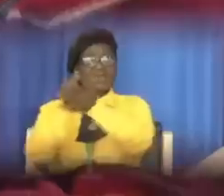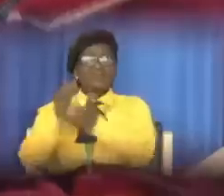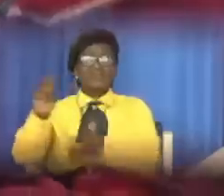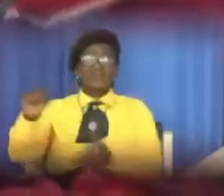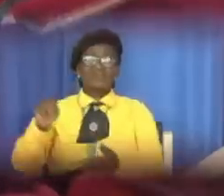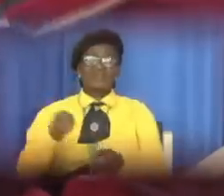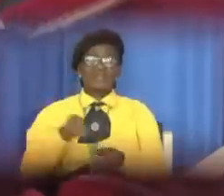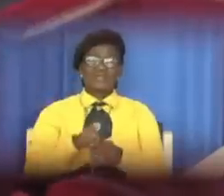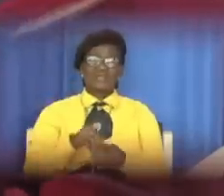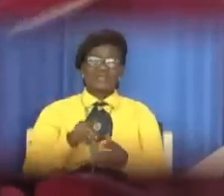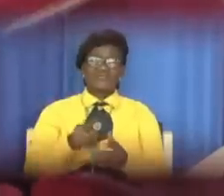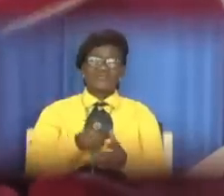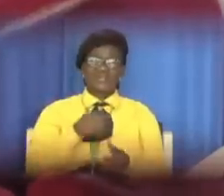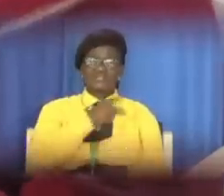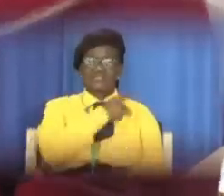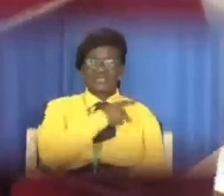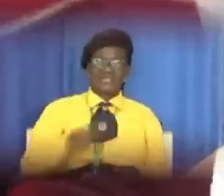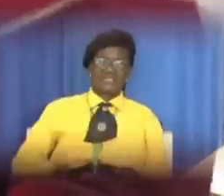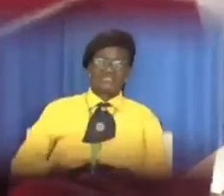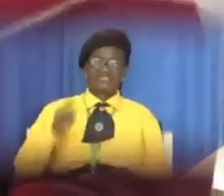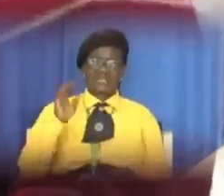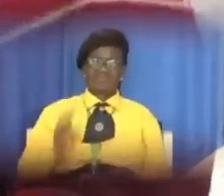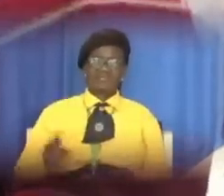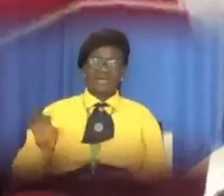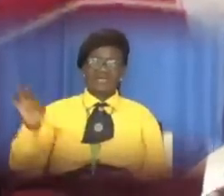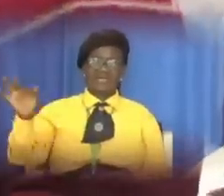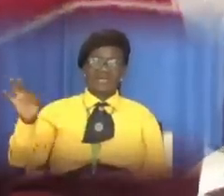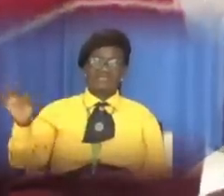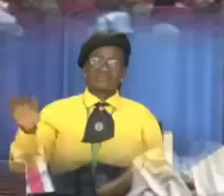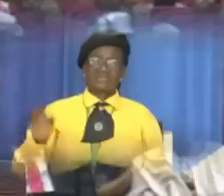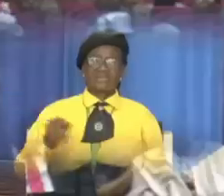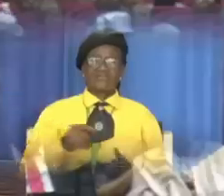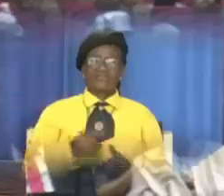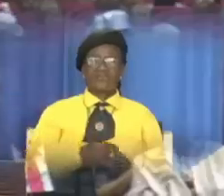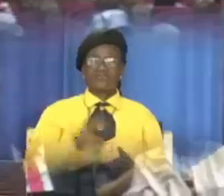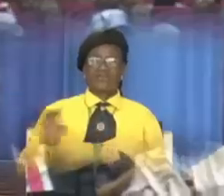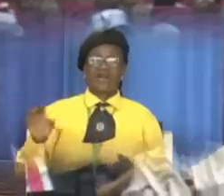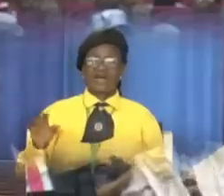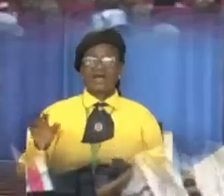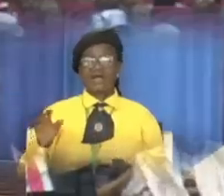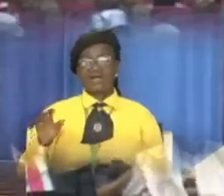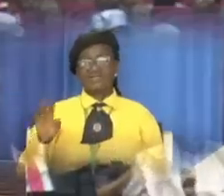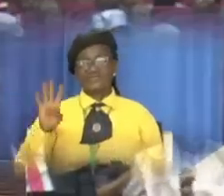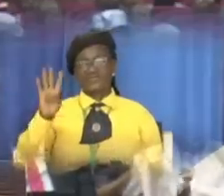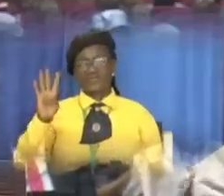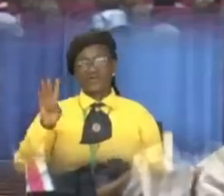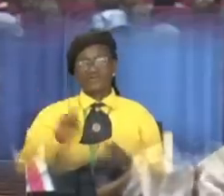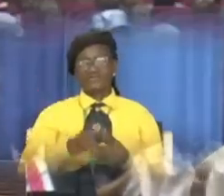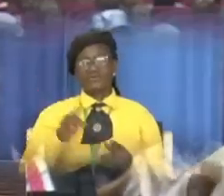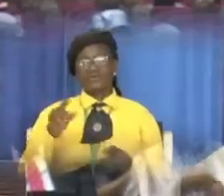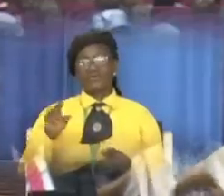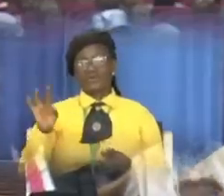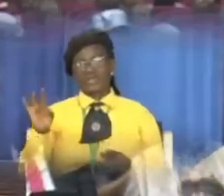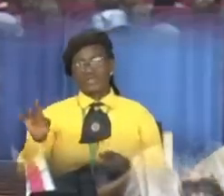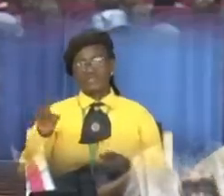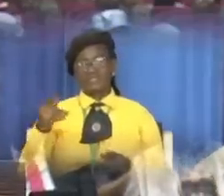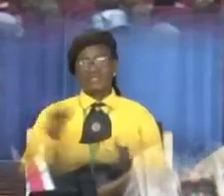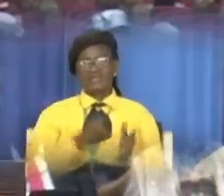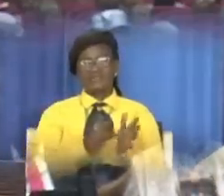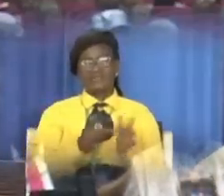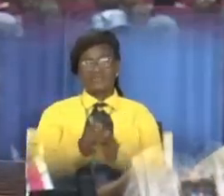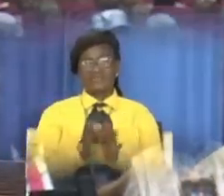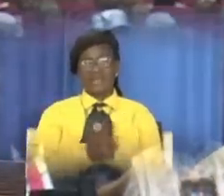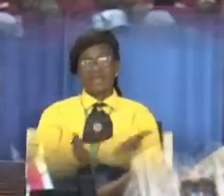In 1 Kings chapter 19, from verse 4 to 8, 1 Kings 19 from verse 4 to 8, the Bible tells